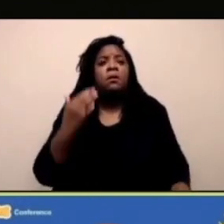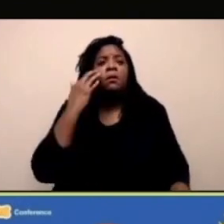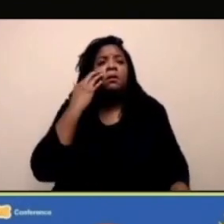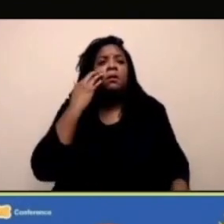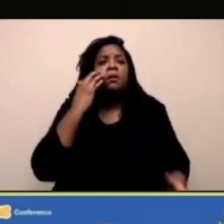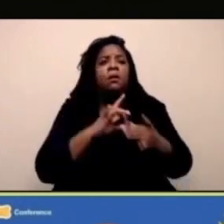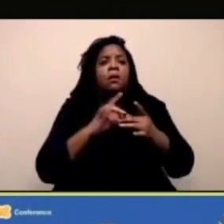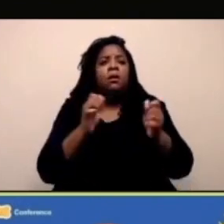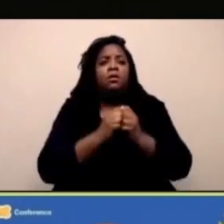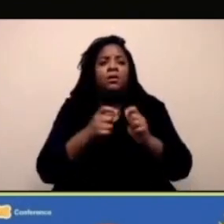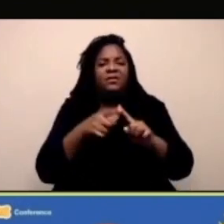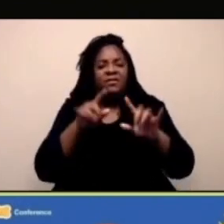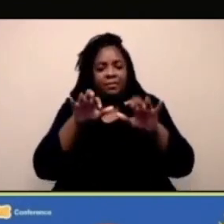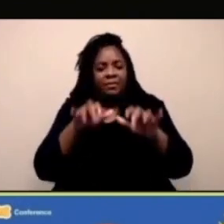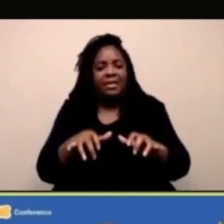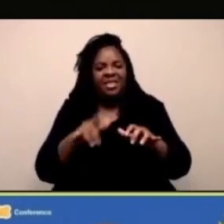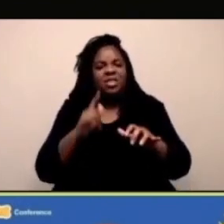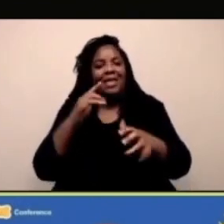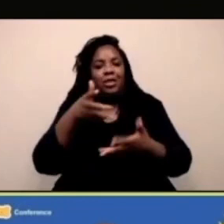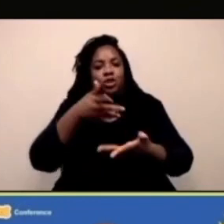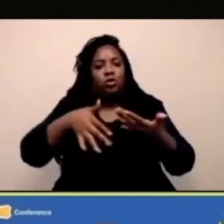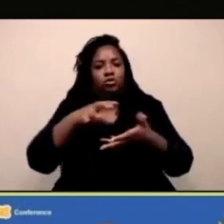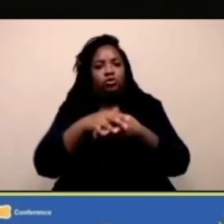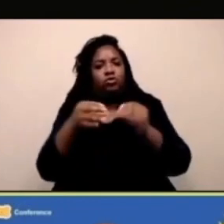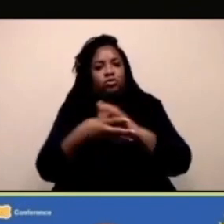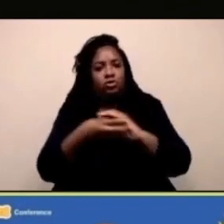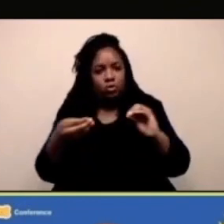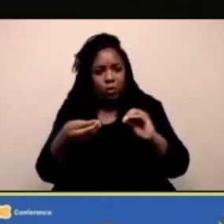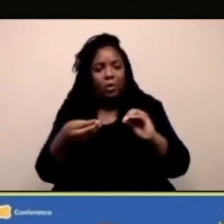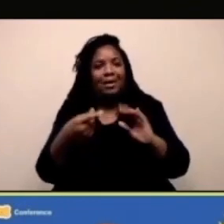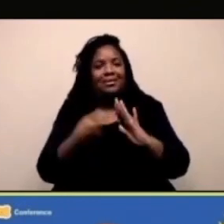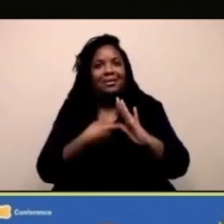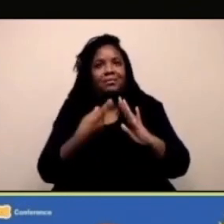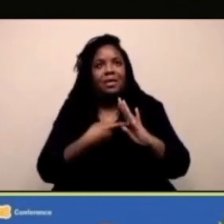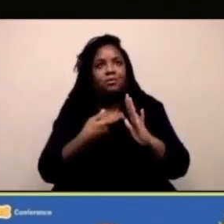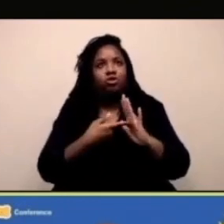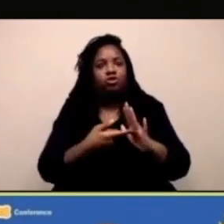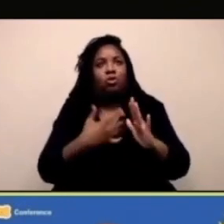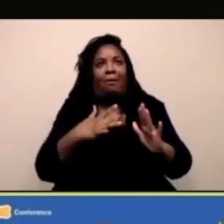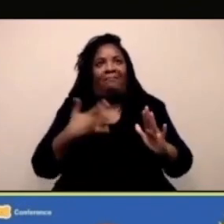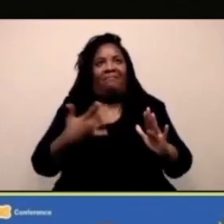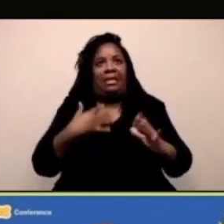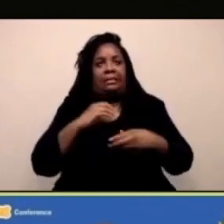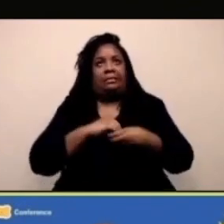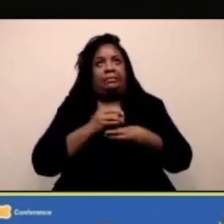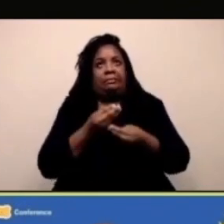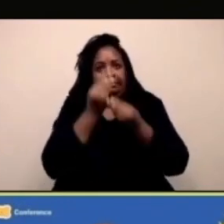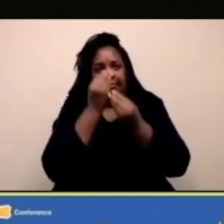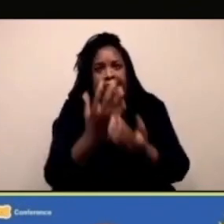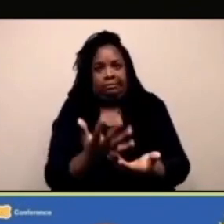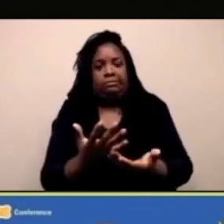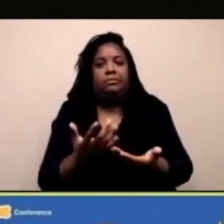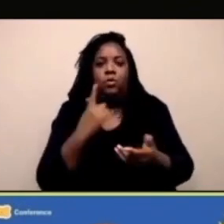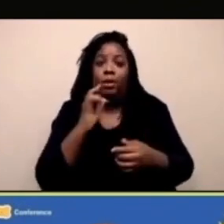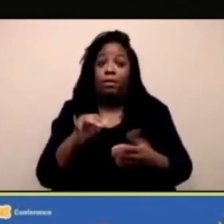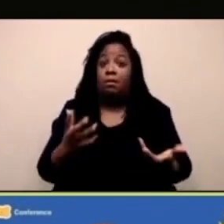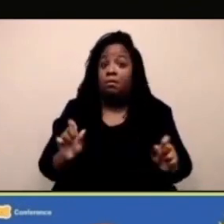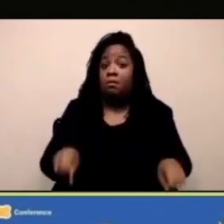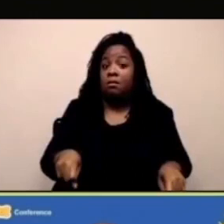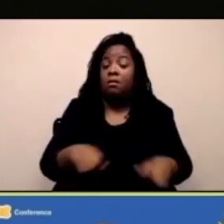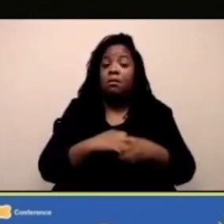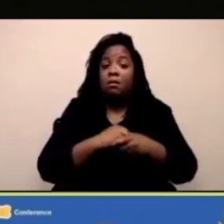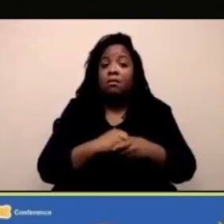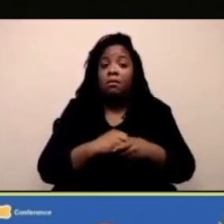example from the chat of social stories. Sometimes reflect how we're feeling in those. But have you ever thought of a way to that you've